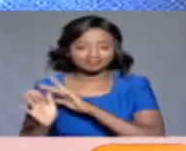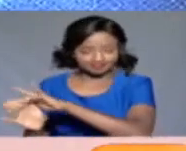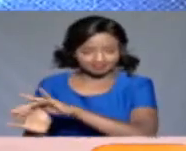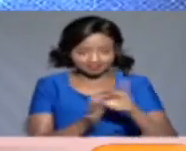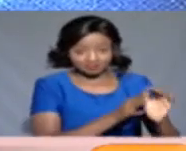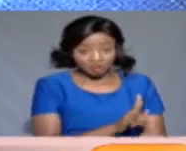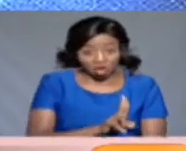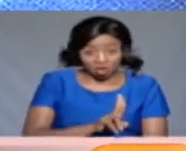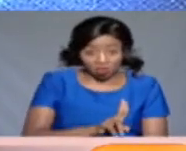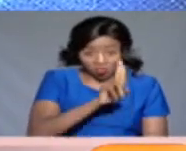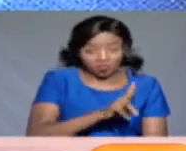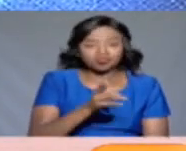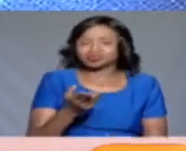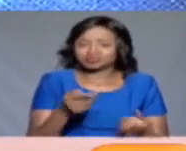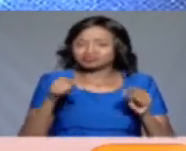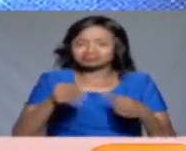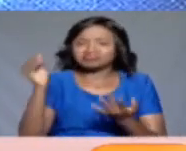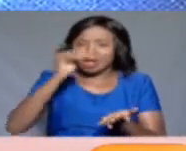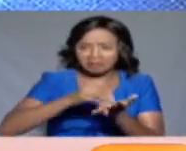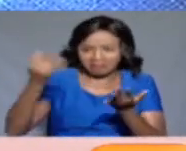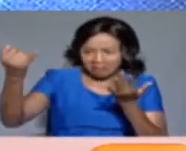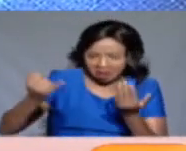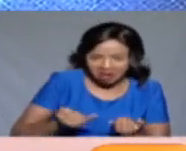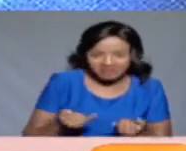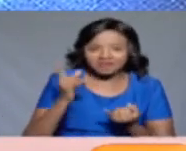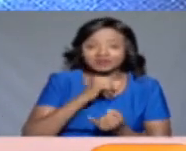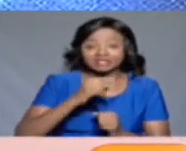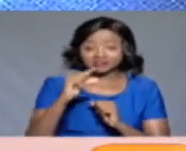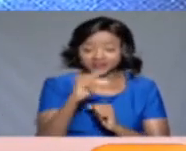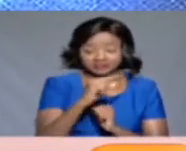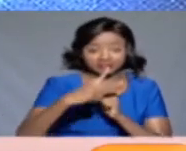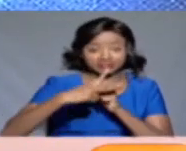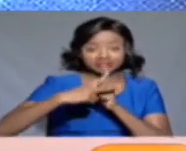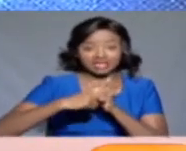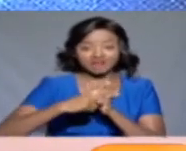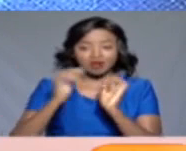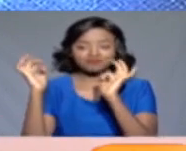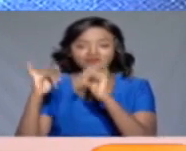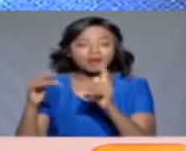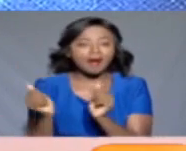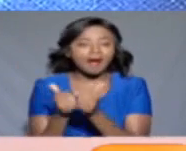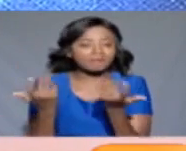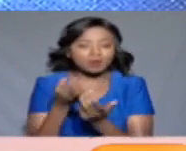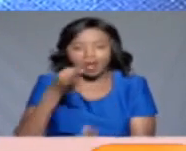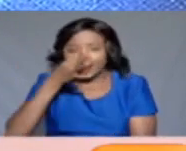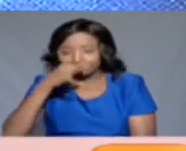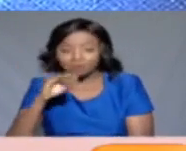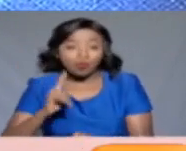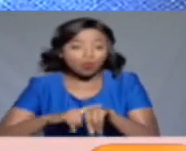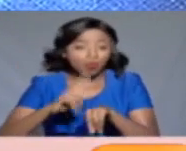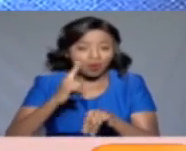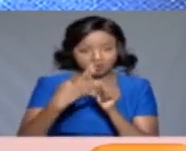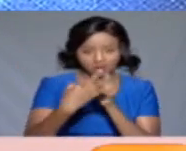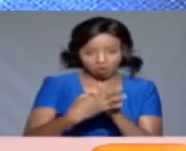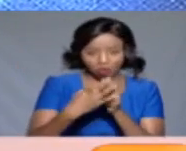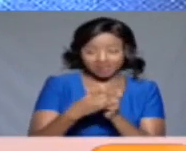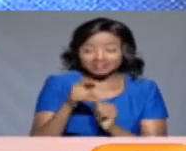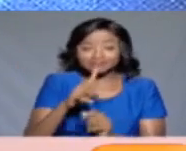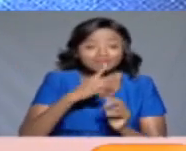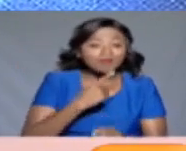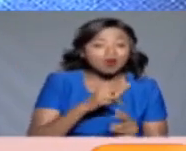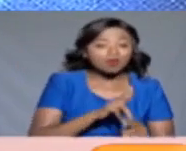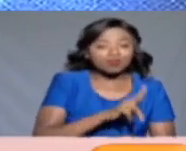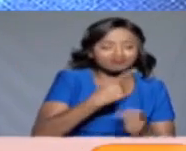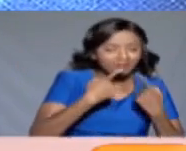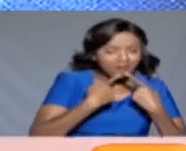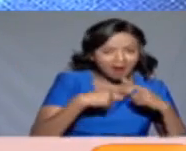President Uhuru Kenyatta has again been invited to the G7 summit that will be held in France in August. The announcement came after President Kenyatta held talks